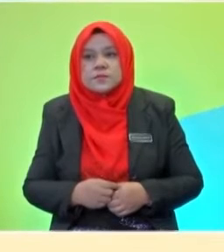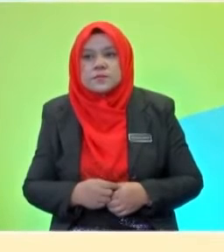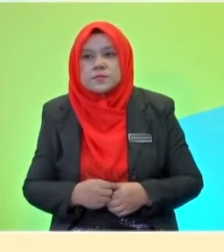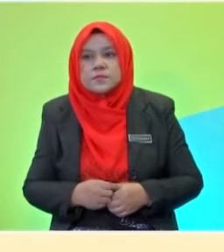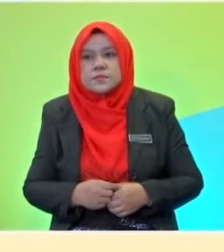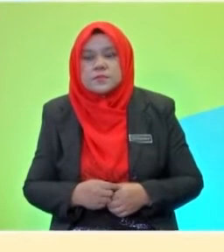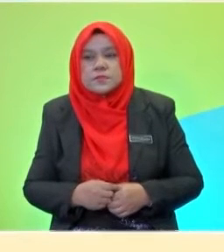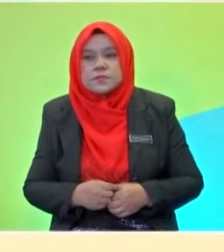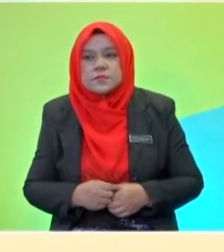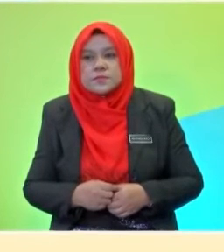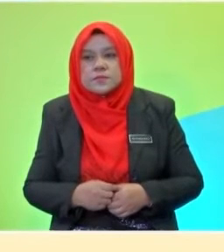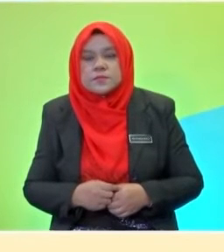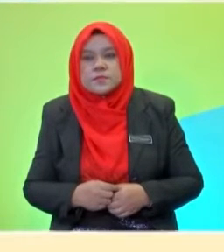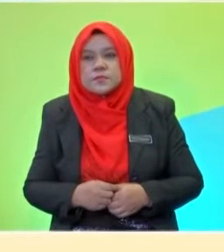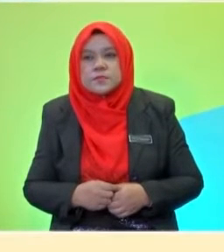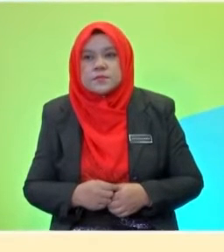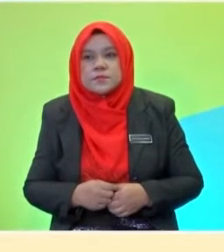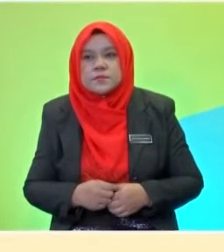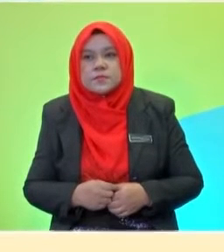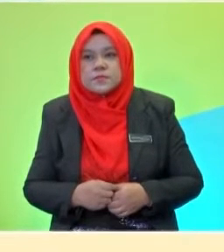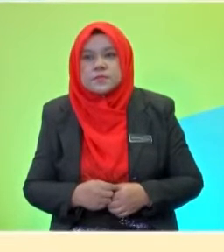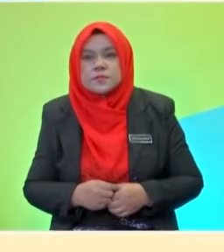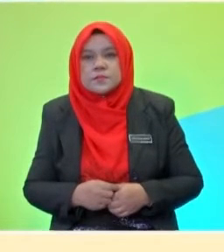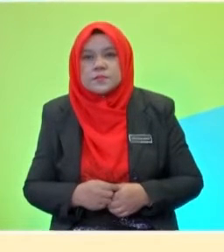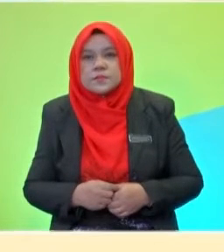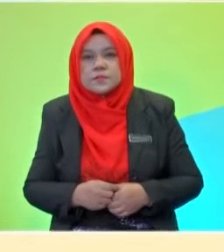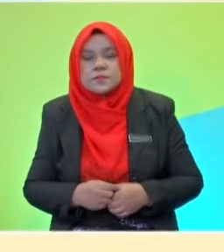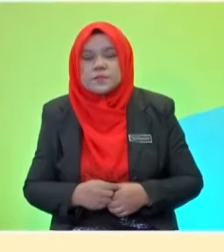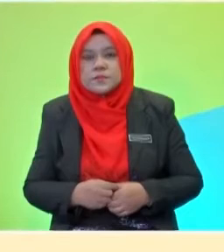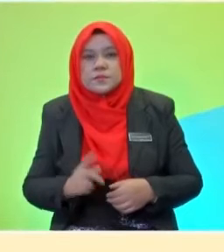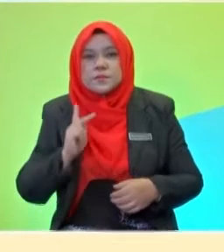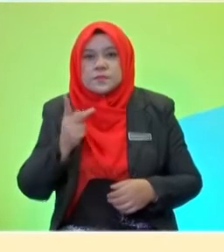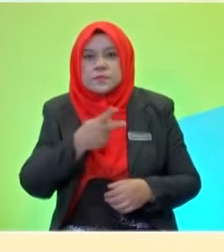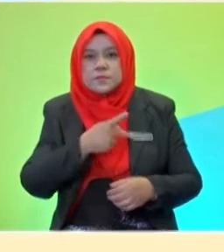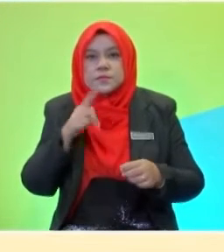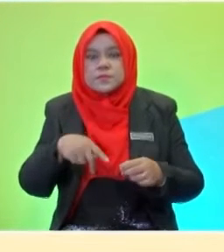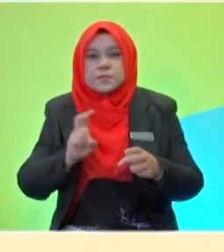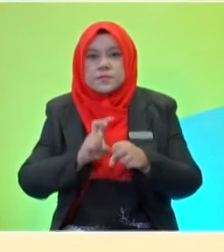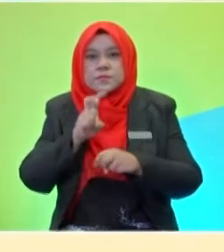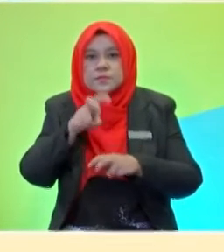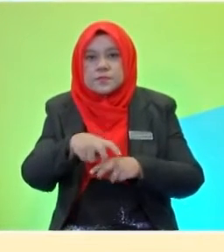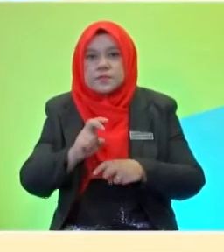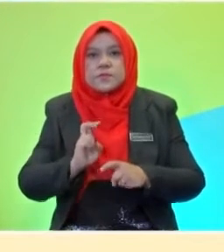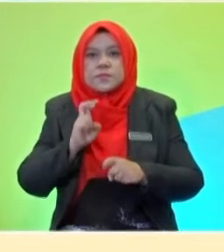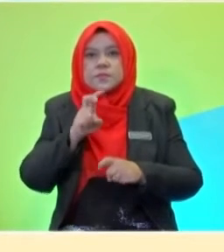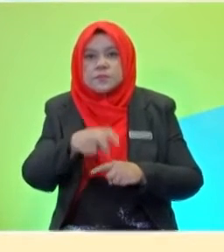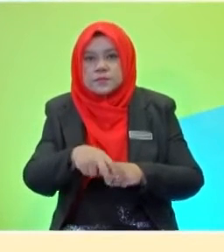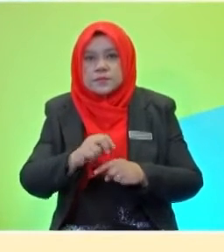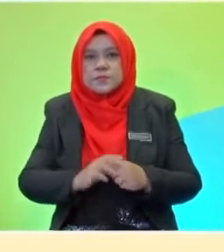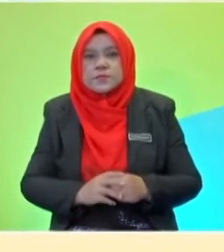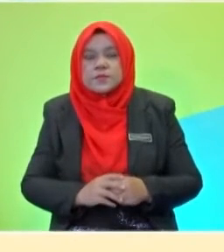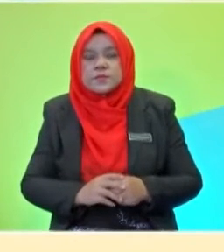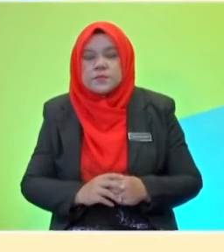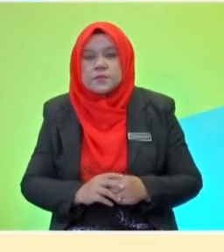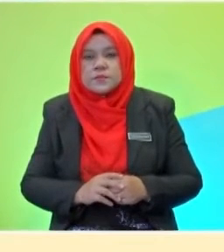Yes, Alicia. So to find the first answer, what we must do? We have to multiply. Thank you, Alicia. Very